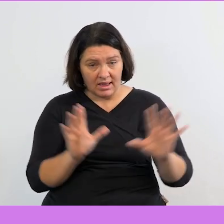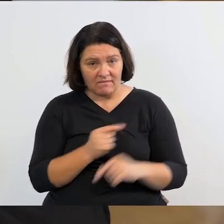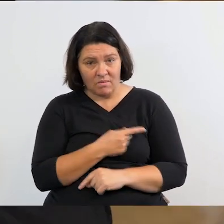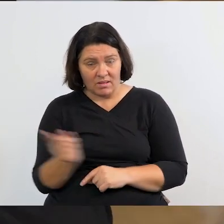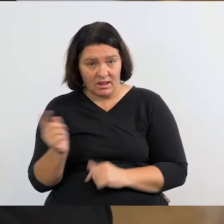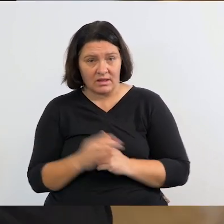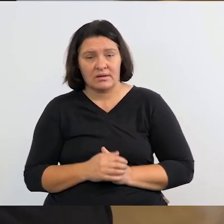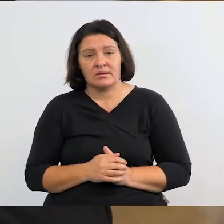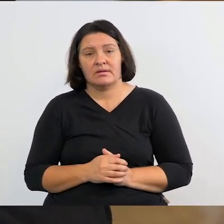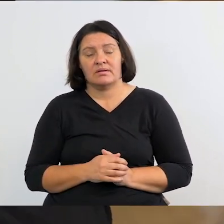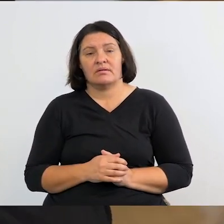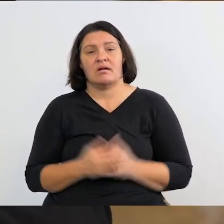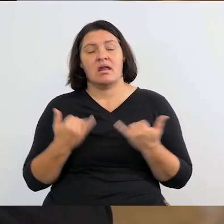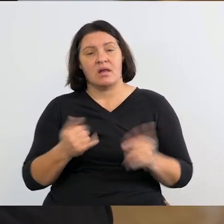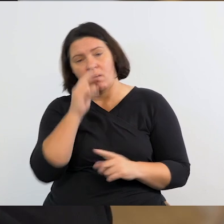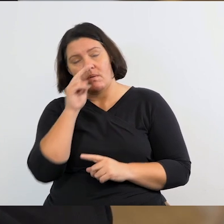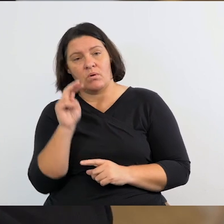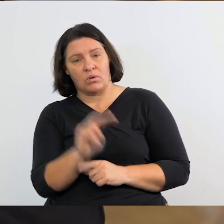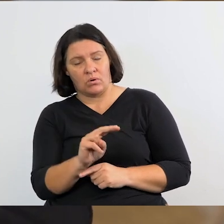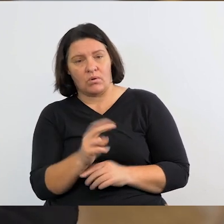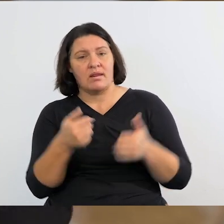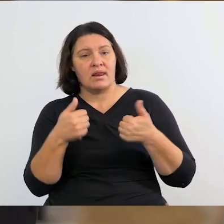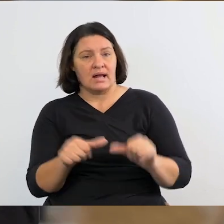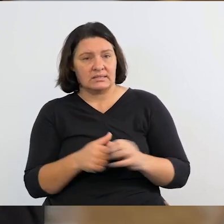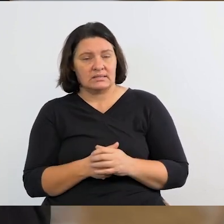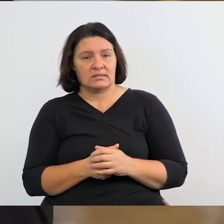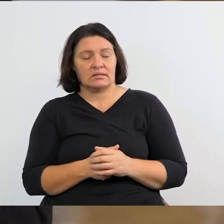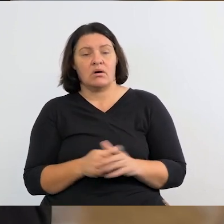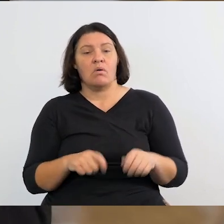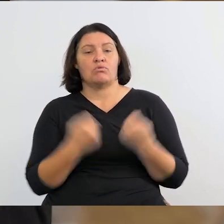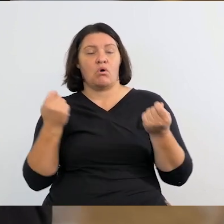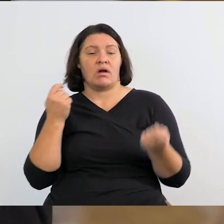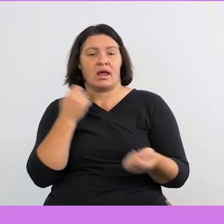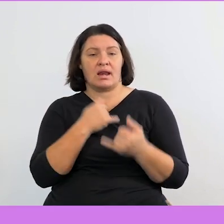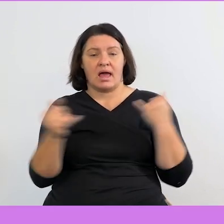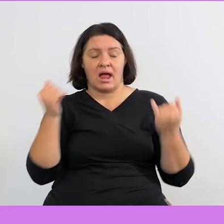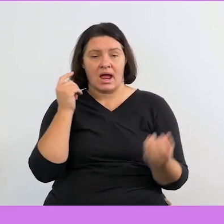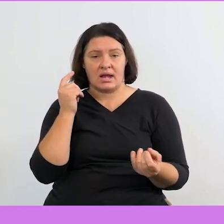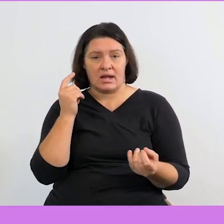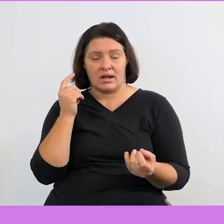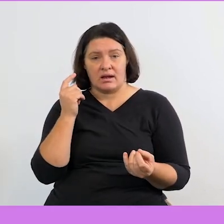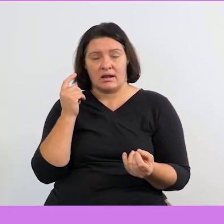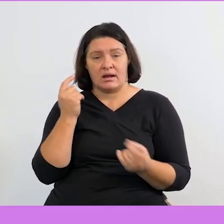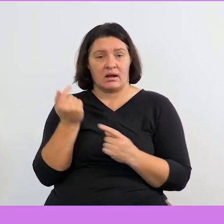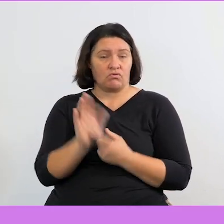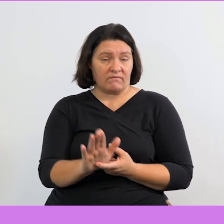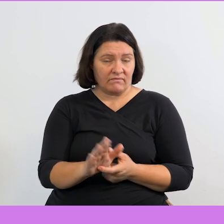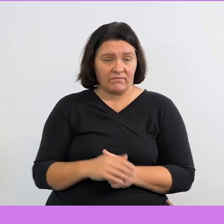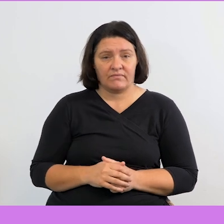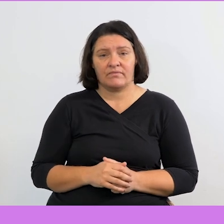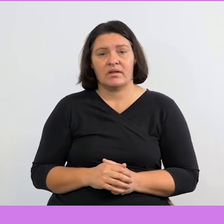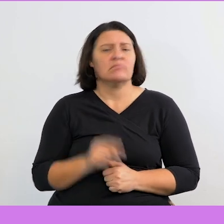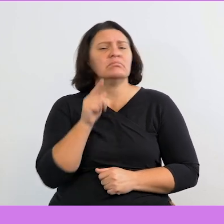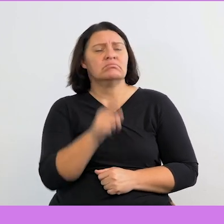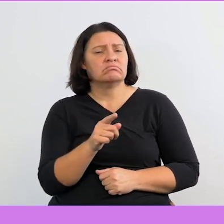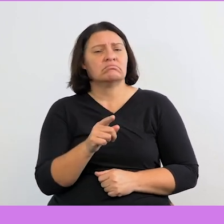clear to all of you. Okay, let us look at the next one. That's a broken line graph. So I indicated here broken